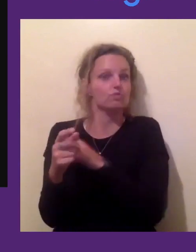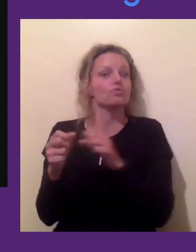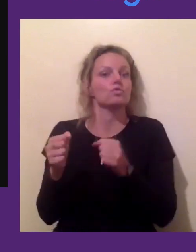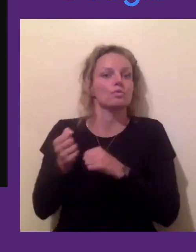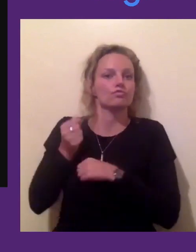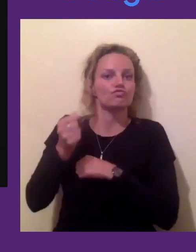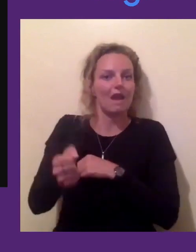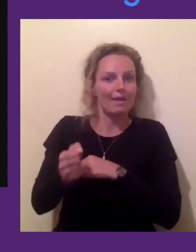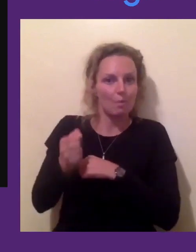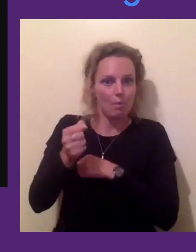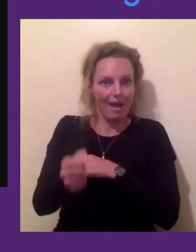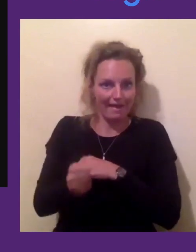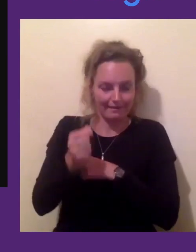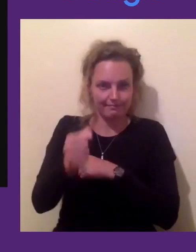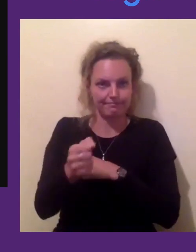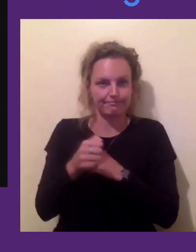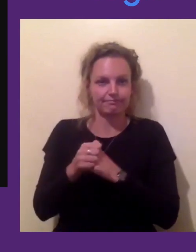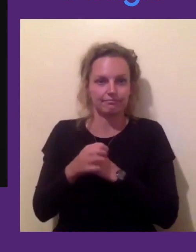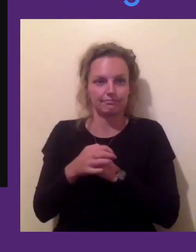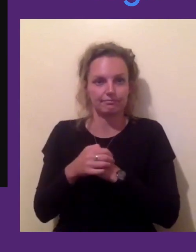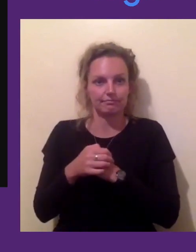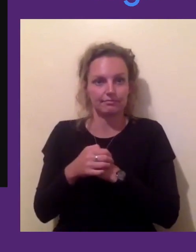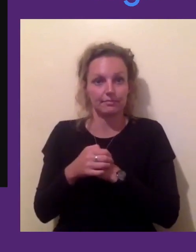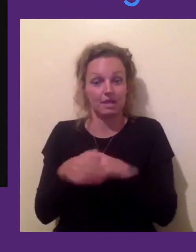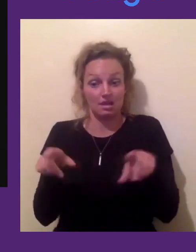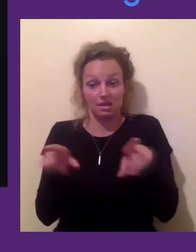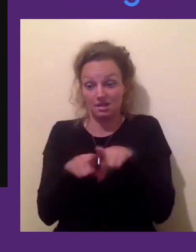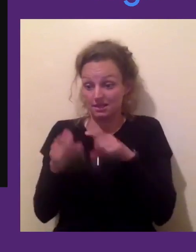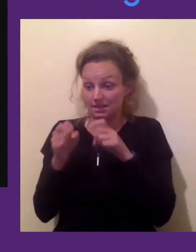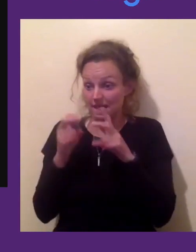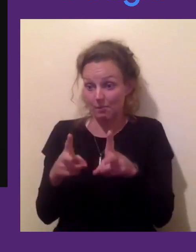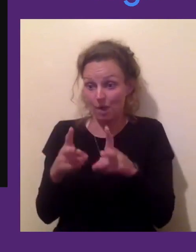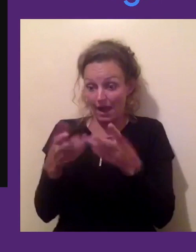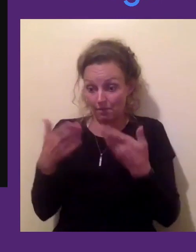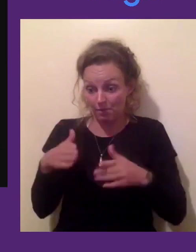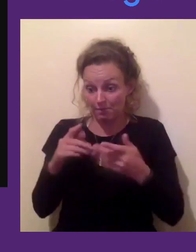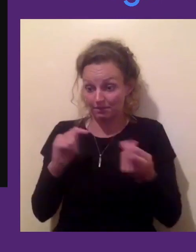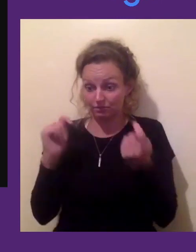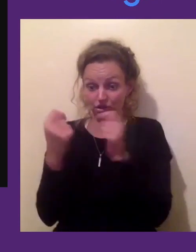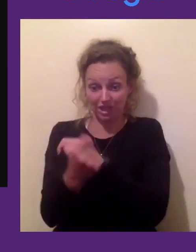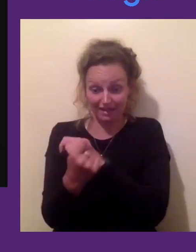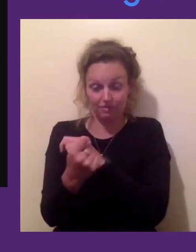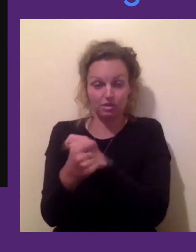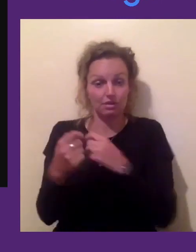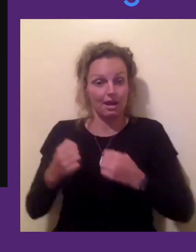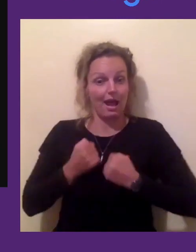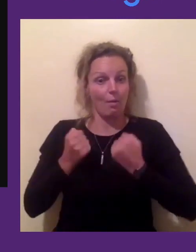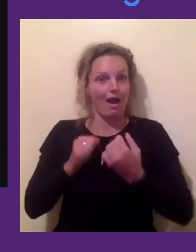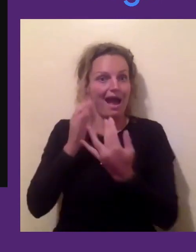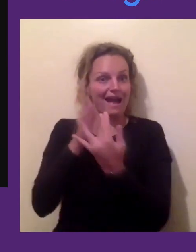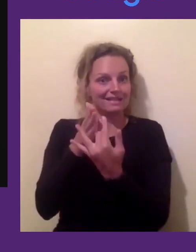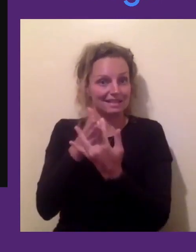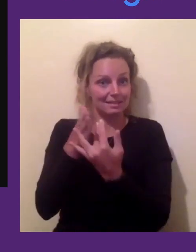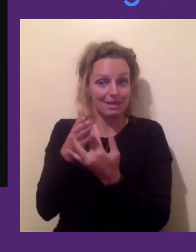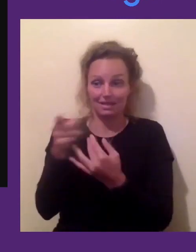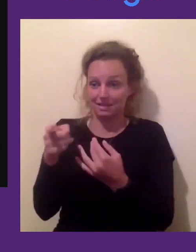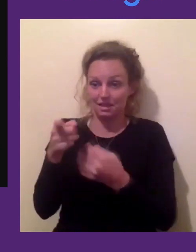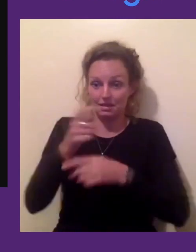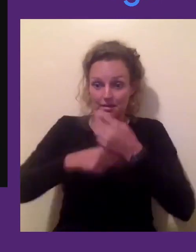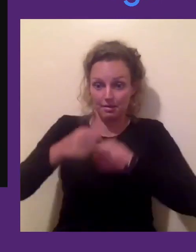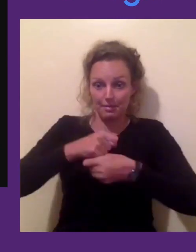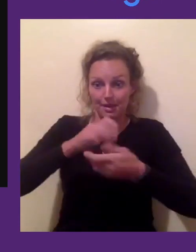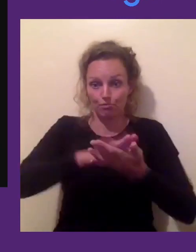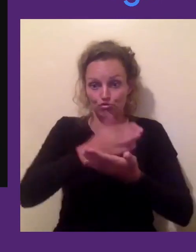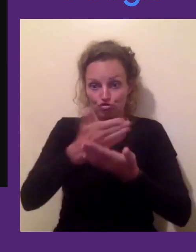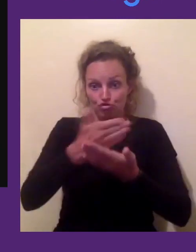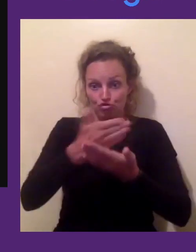languages, and comes in a reduced file size package. Reducing storage reduces also consumption. Now we have two user interfaces